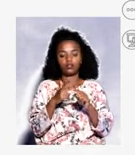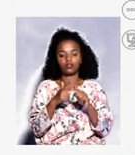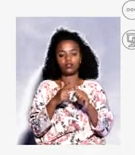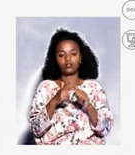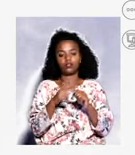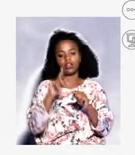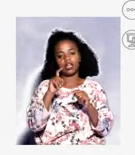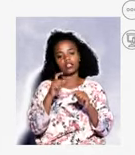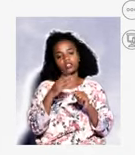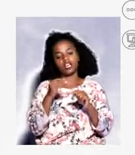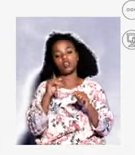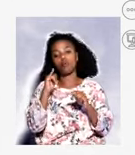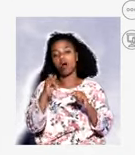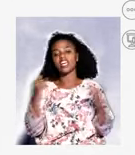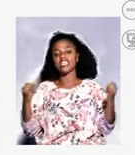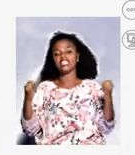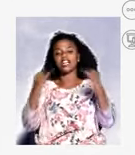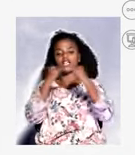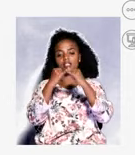x and y intercept.